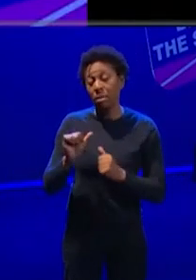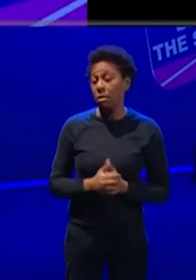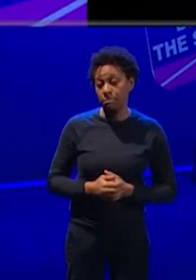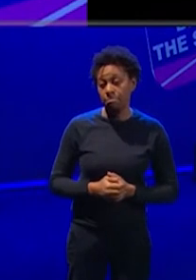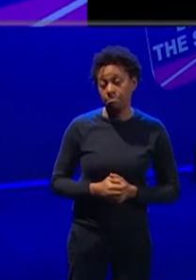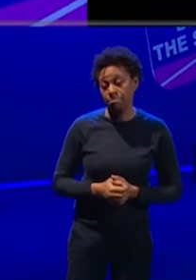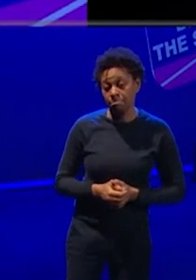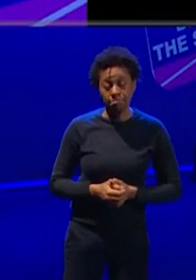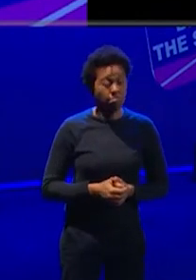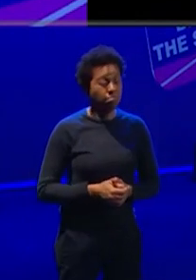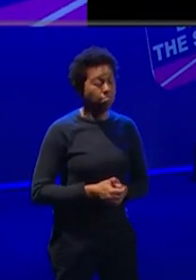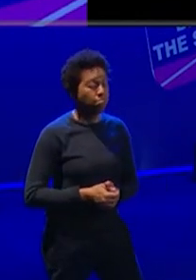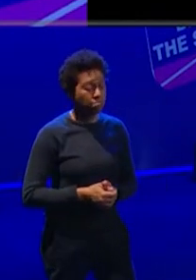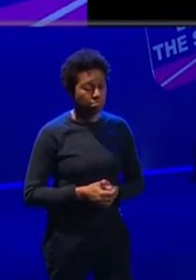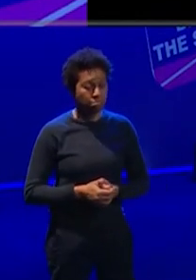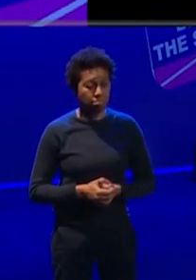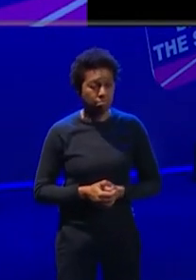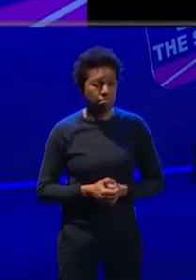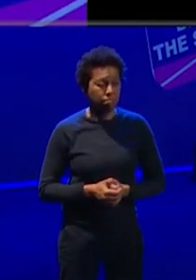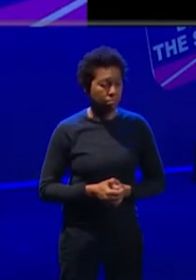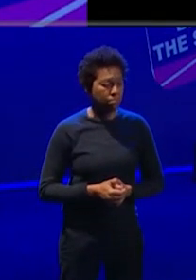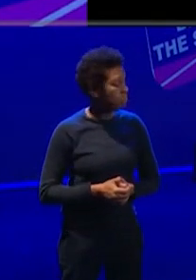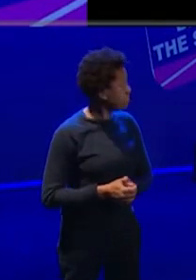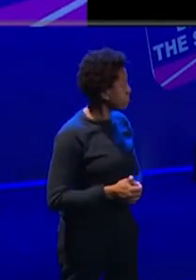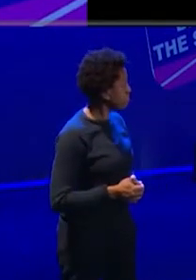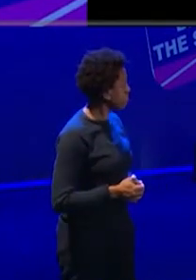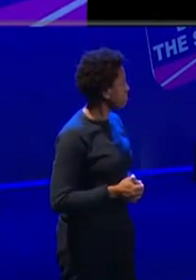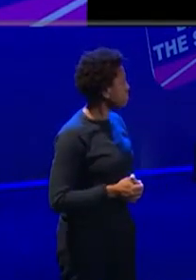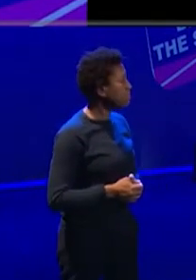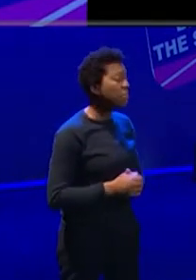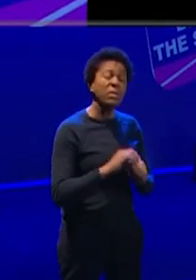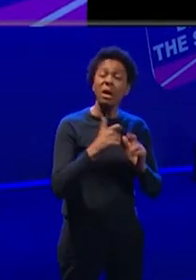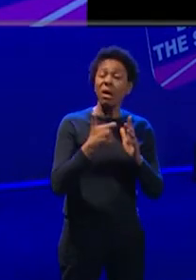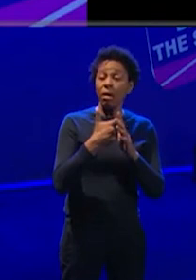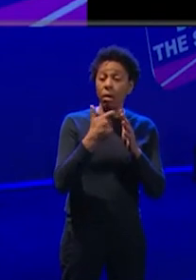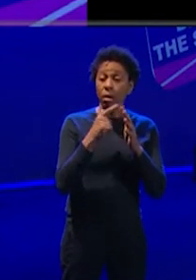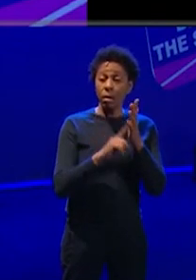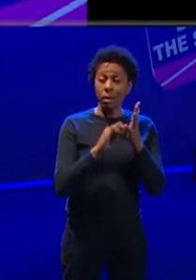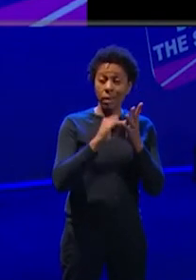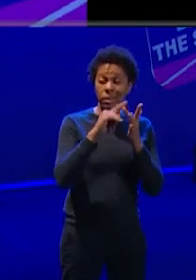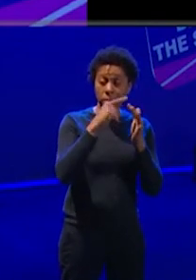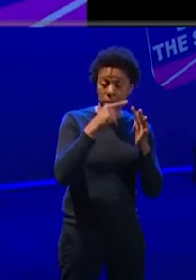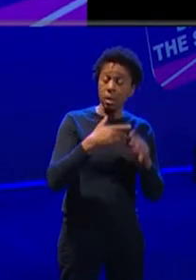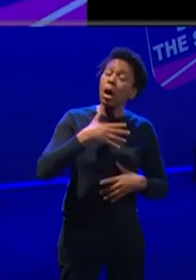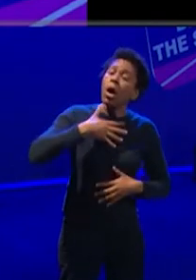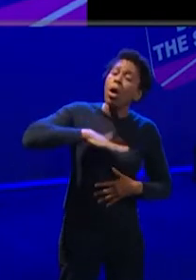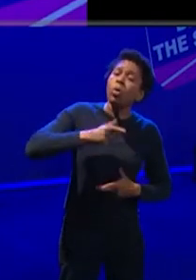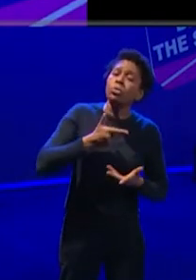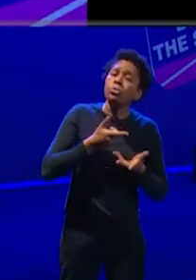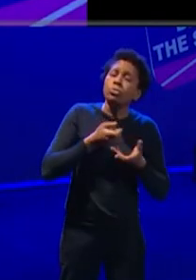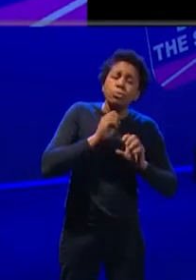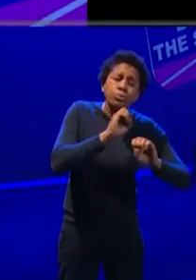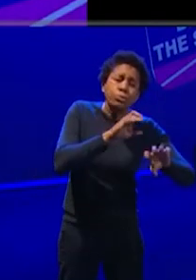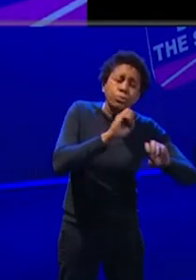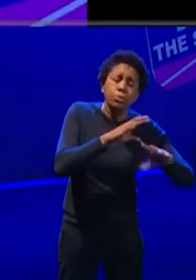Brilliant. I think I want to talk to the audience as in, like, new graduates and backstage